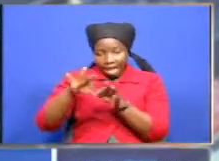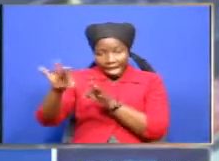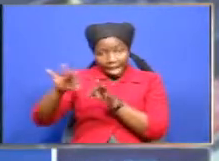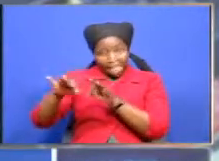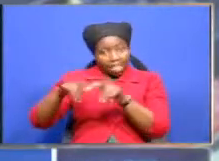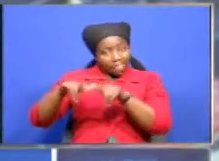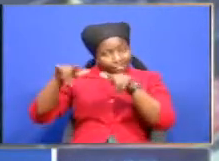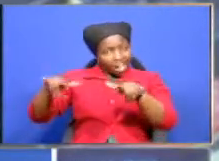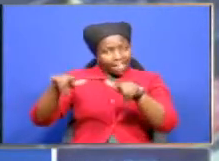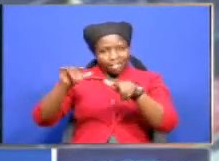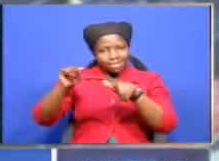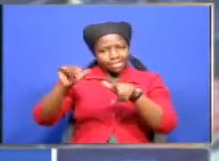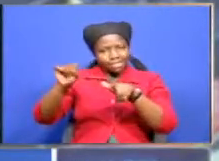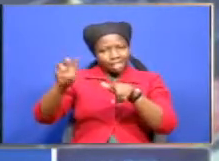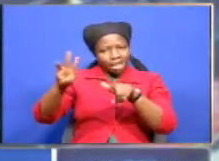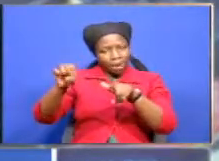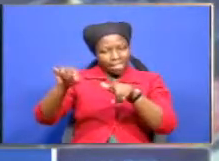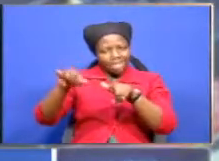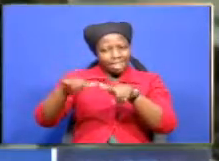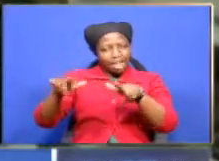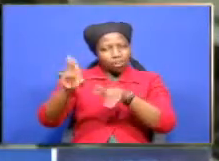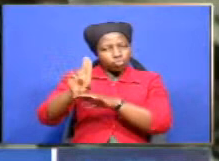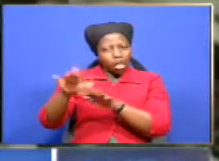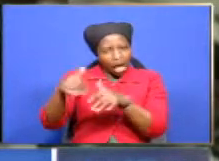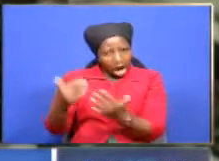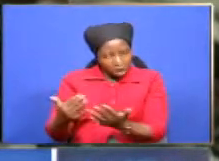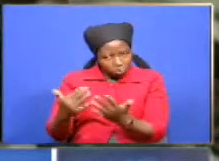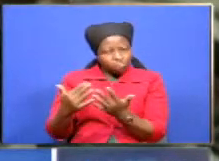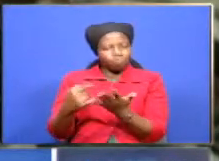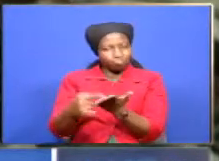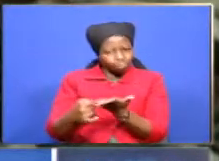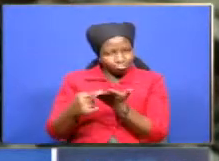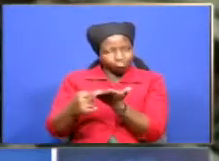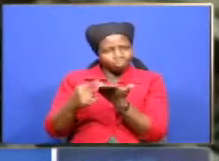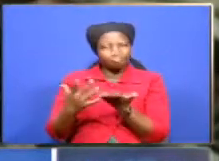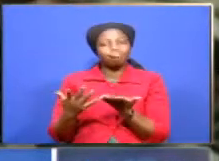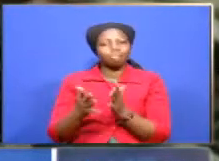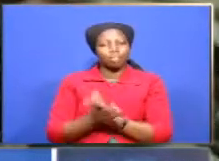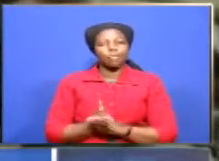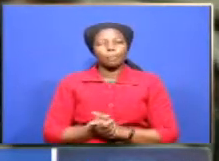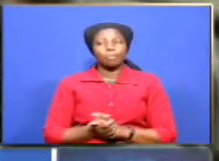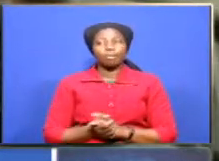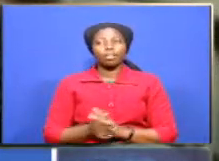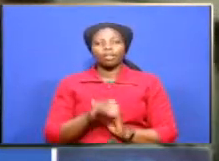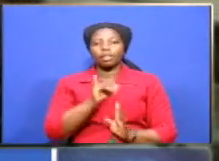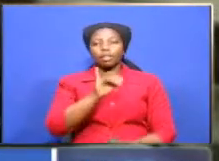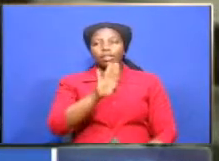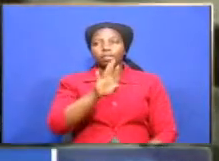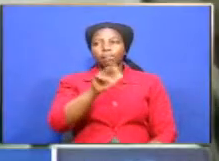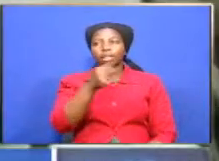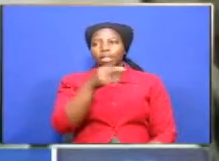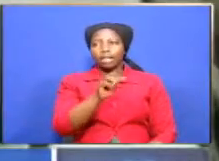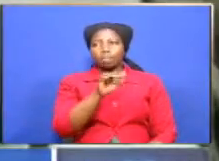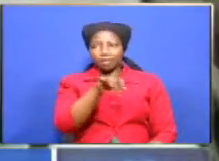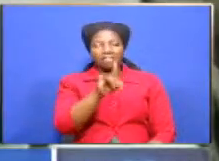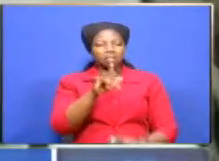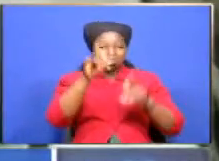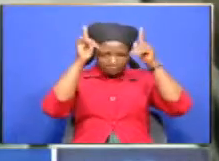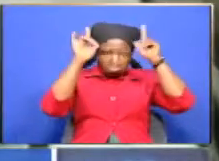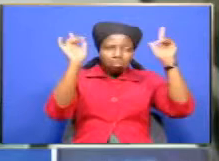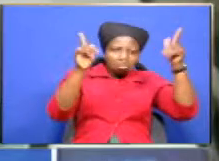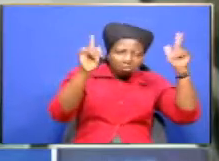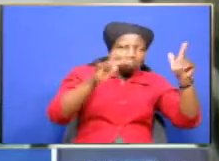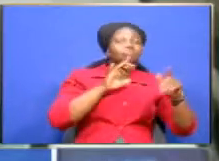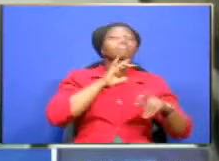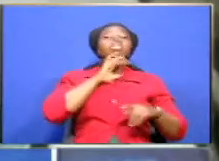843 acres Nasewa land will be utilized. Ibrahim Mohamed Dirie is said to have been herding his camel when he was